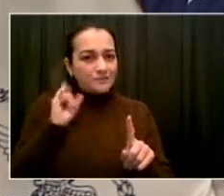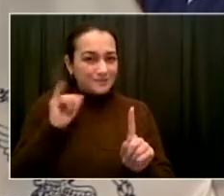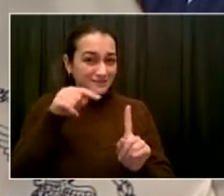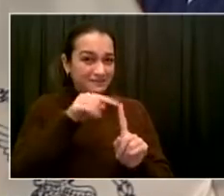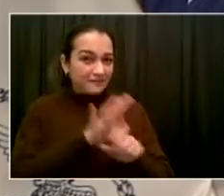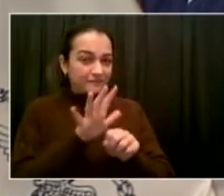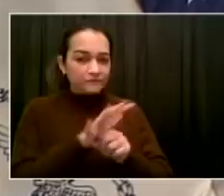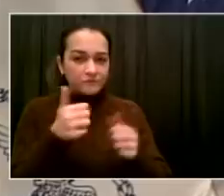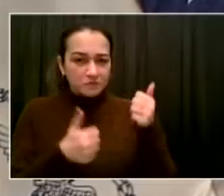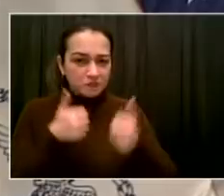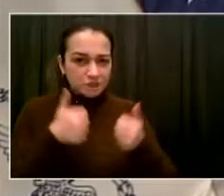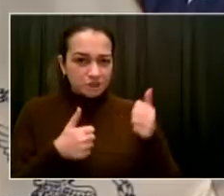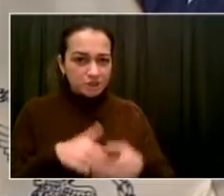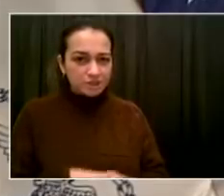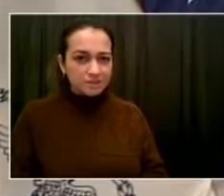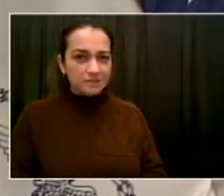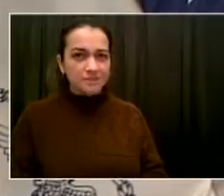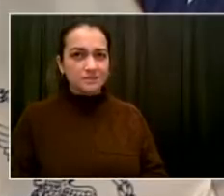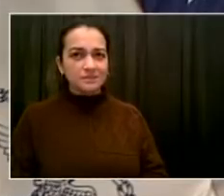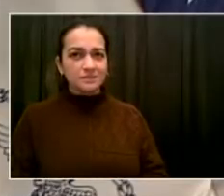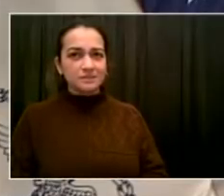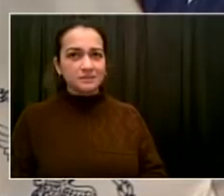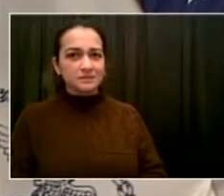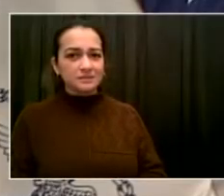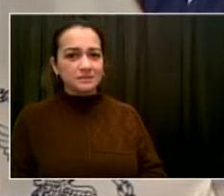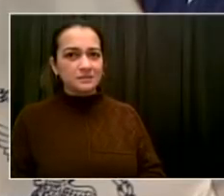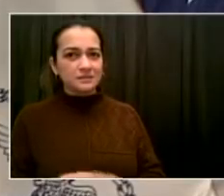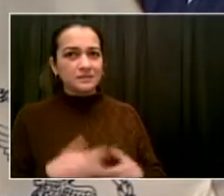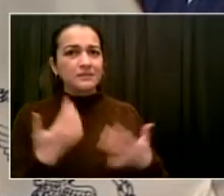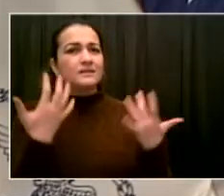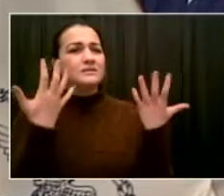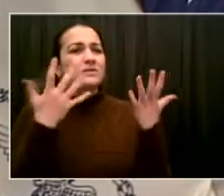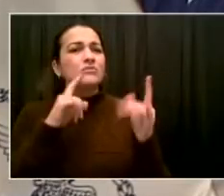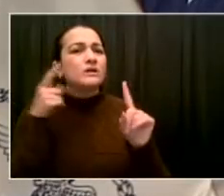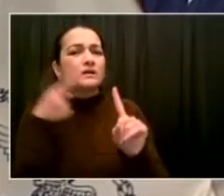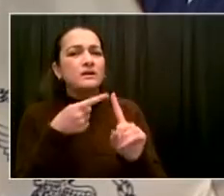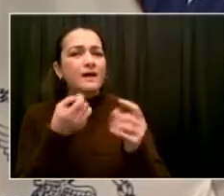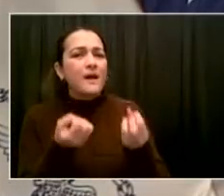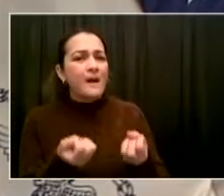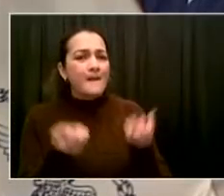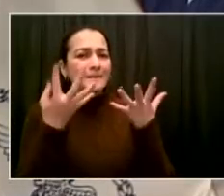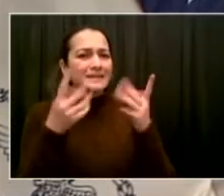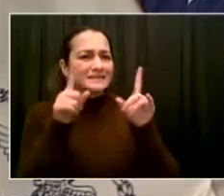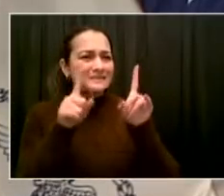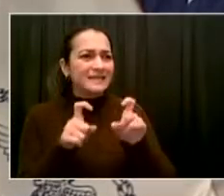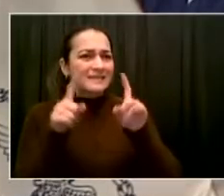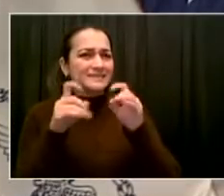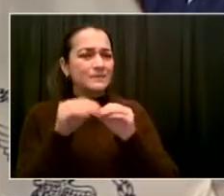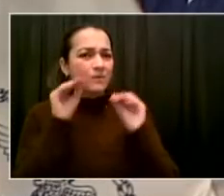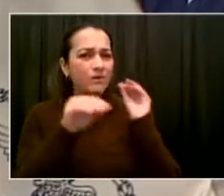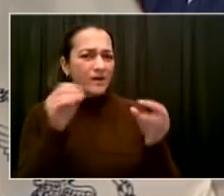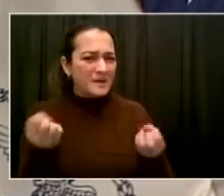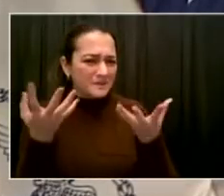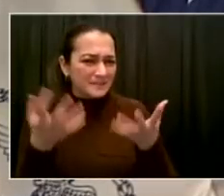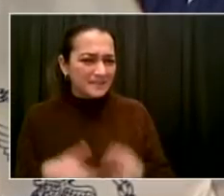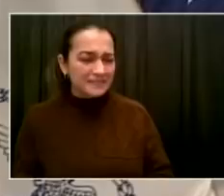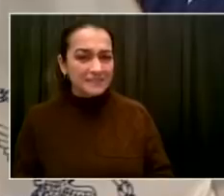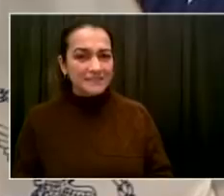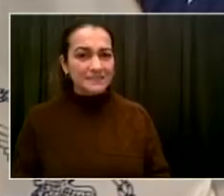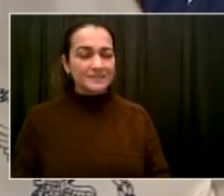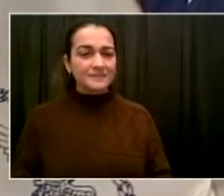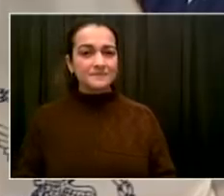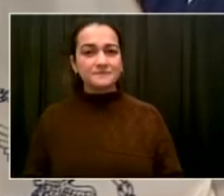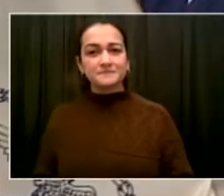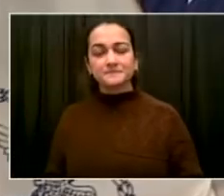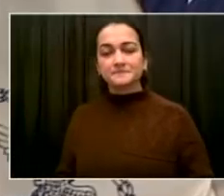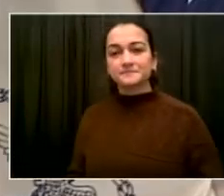many more testing sites New Yorkers can anticipate? Yeah, thank you for the question, Elizabeth. And it is kind of a rolling thunder situation right now. We